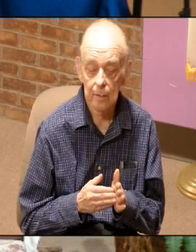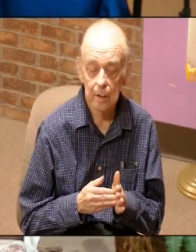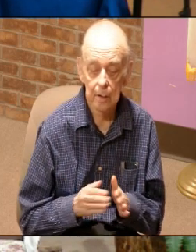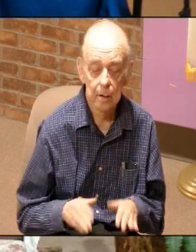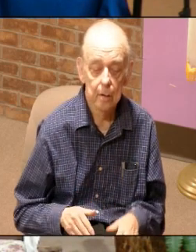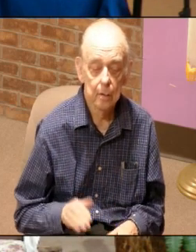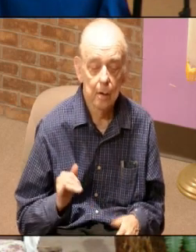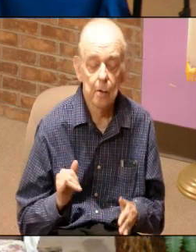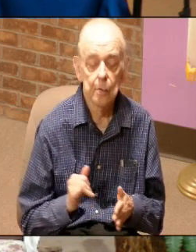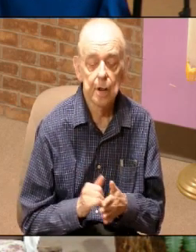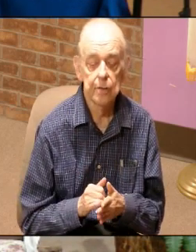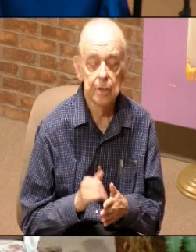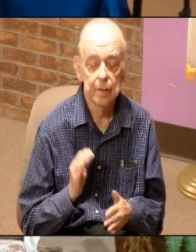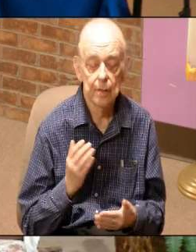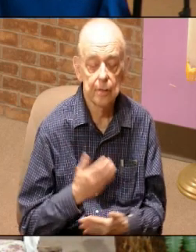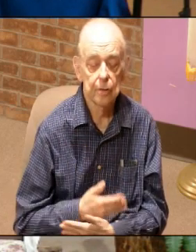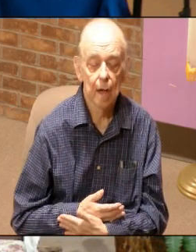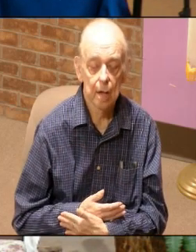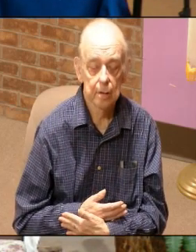raising that child